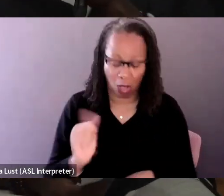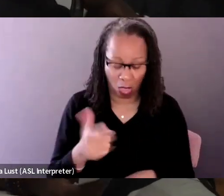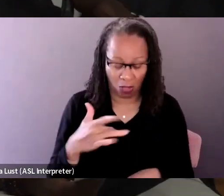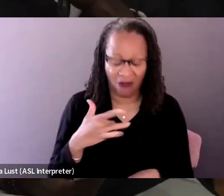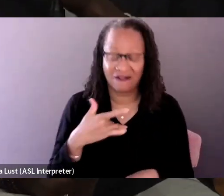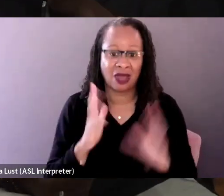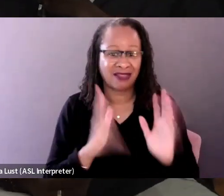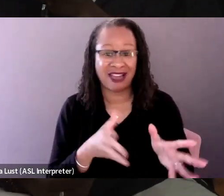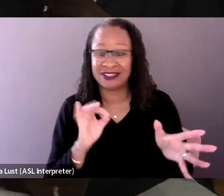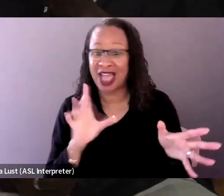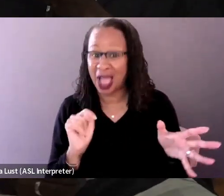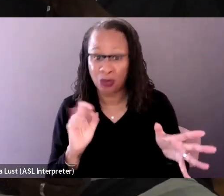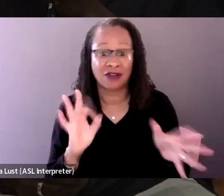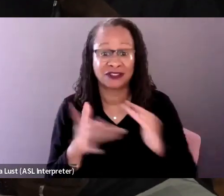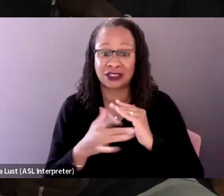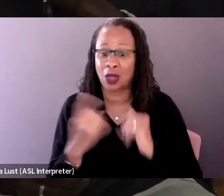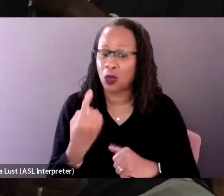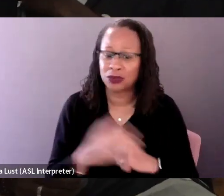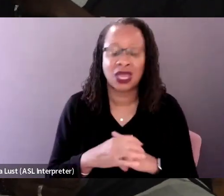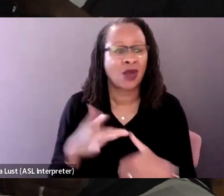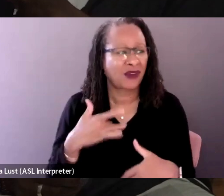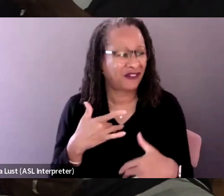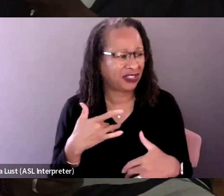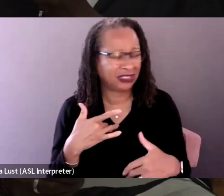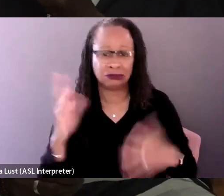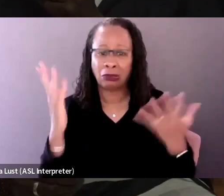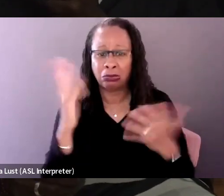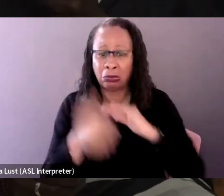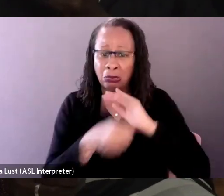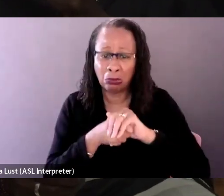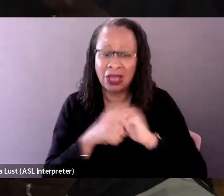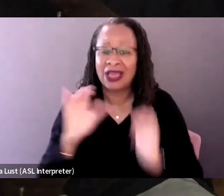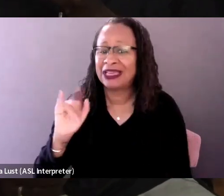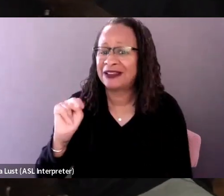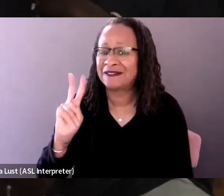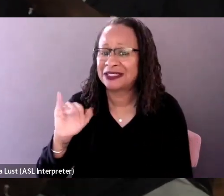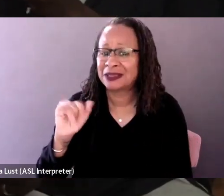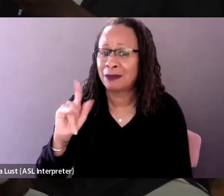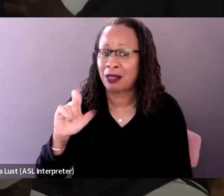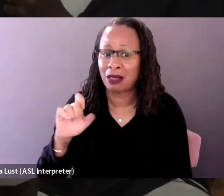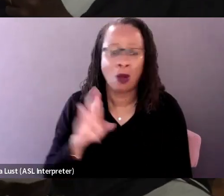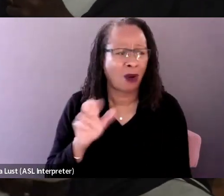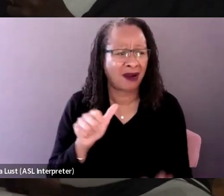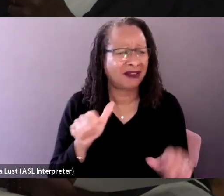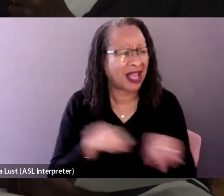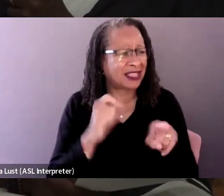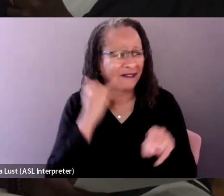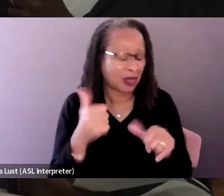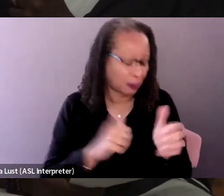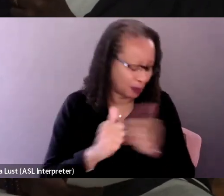feel so invisible and just another dash or a line in that process. What glammed you